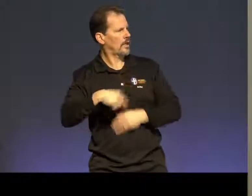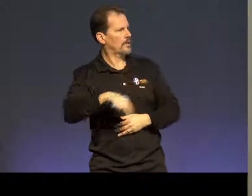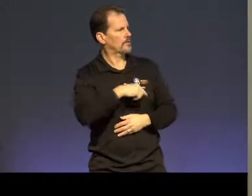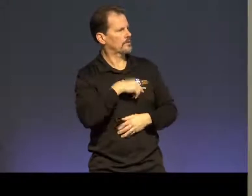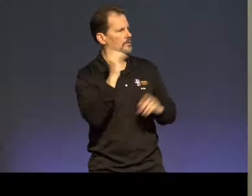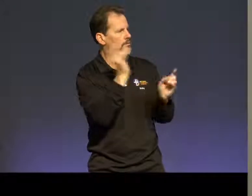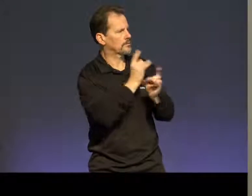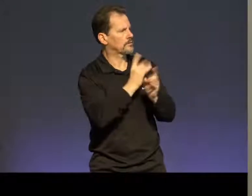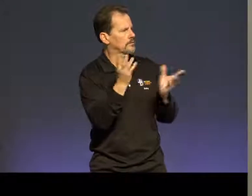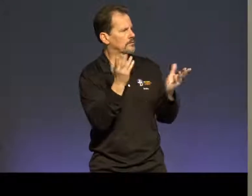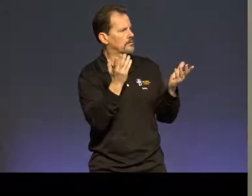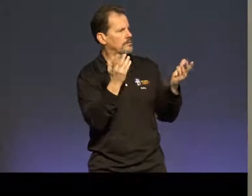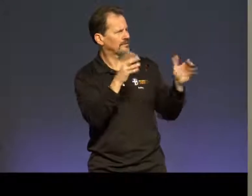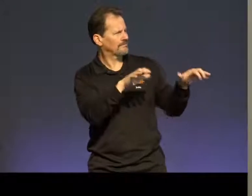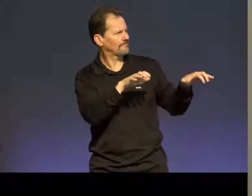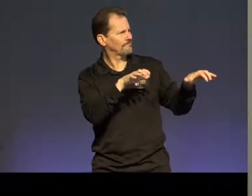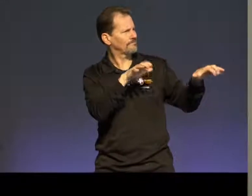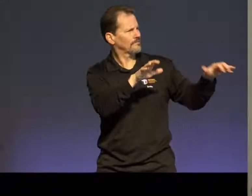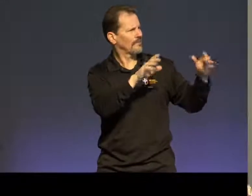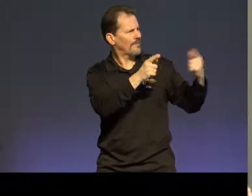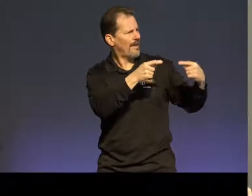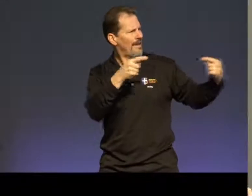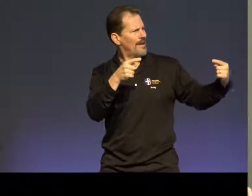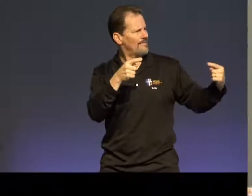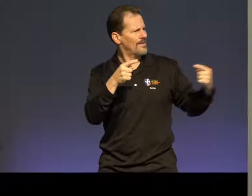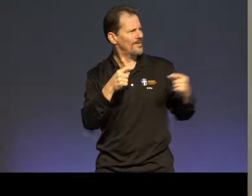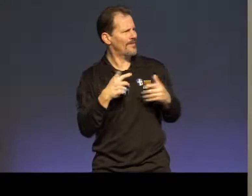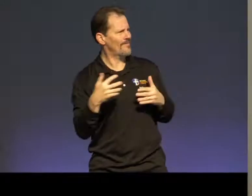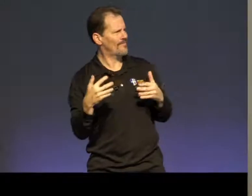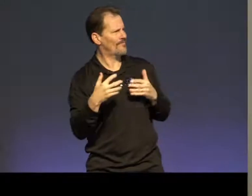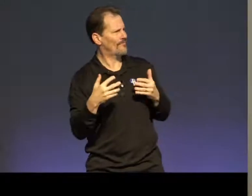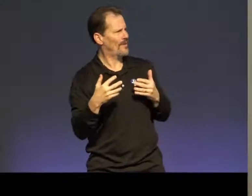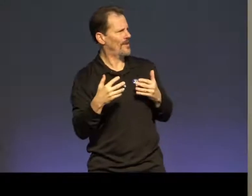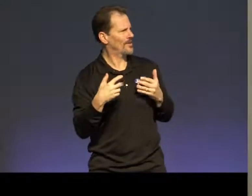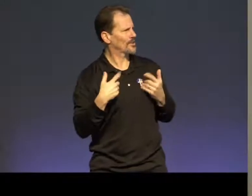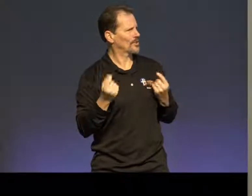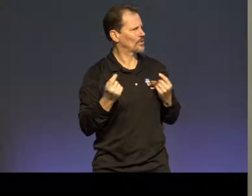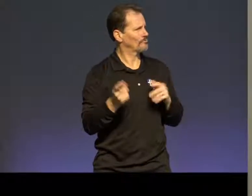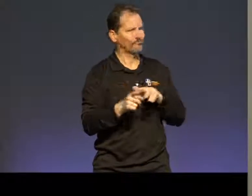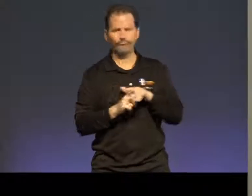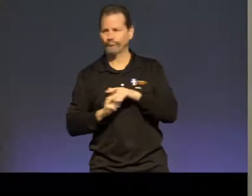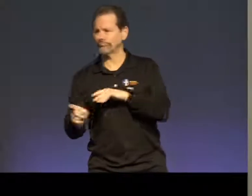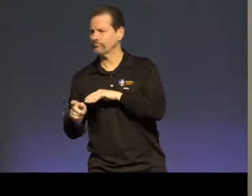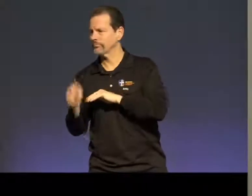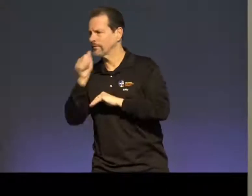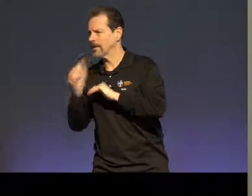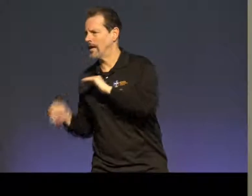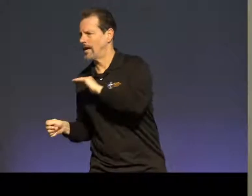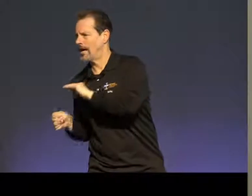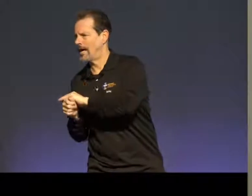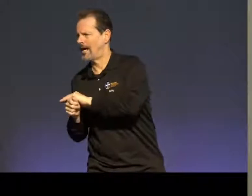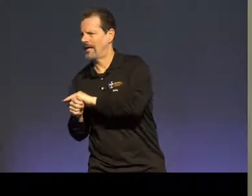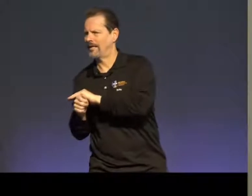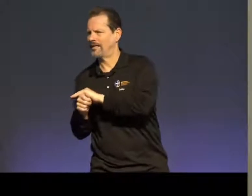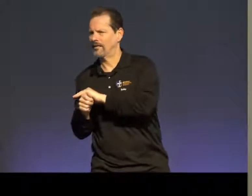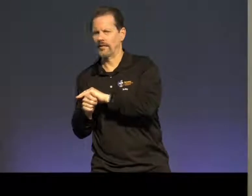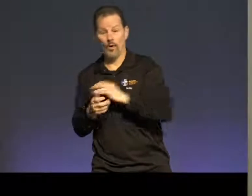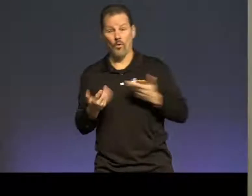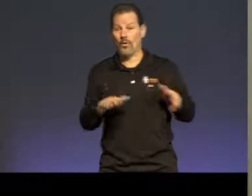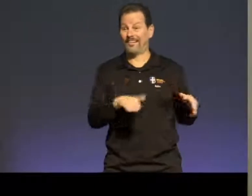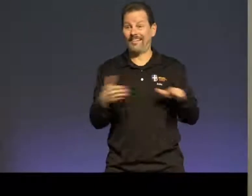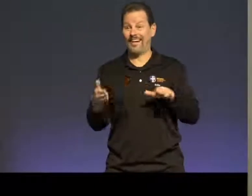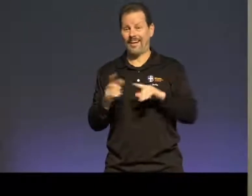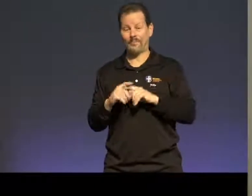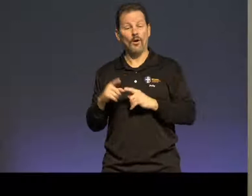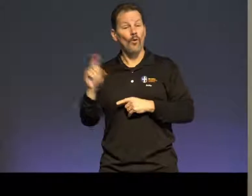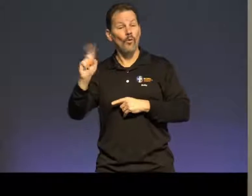in a kind of cynical way. They're afraid to die, but they go and hide in tombs. Y'all catch that? They go